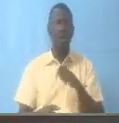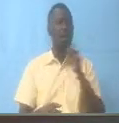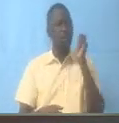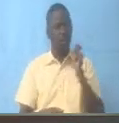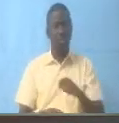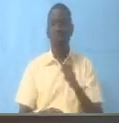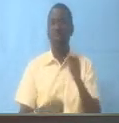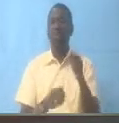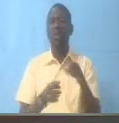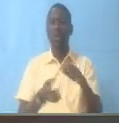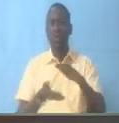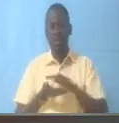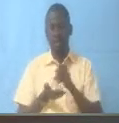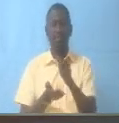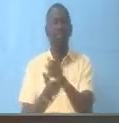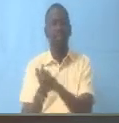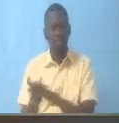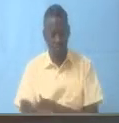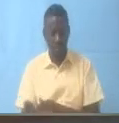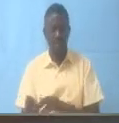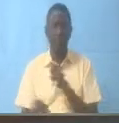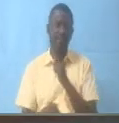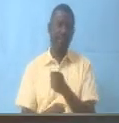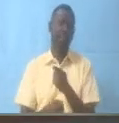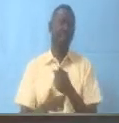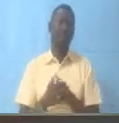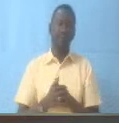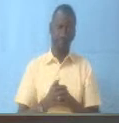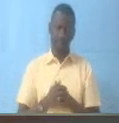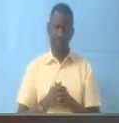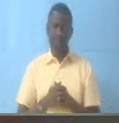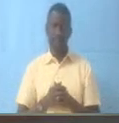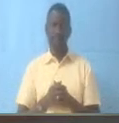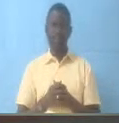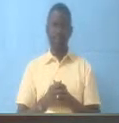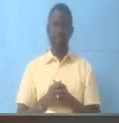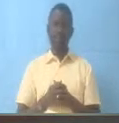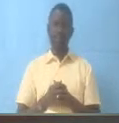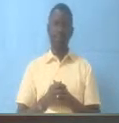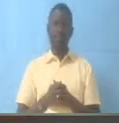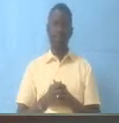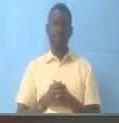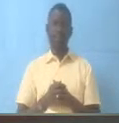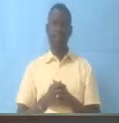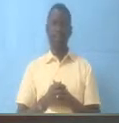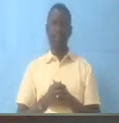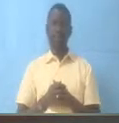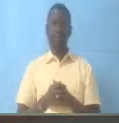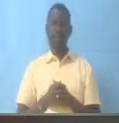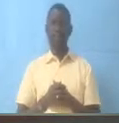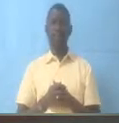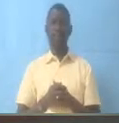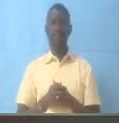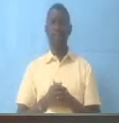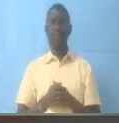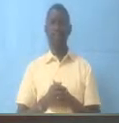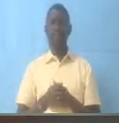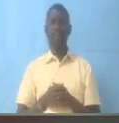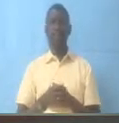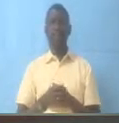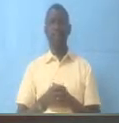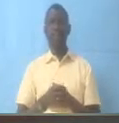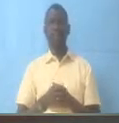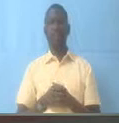remember. Ci su maa ngi taxaw nag ci anam goo xam ne nii su ma réeree mun nañ maa jàjjanti waaye nag liñ ràññee woon nag bokk na ci